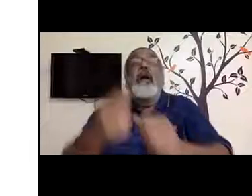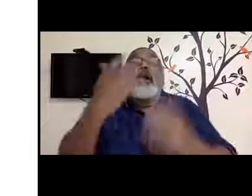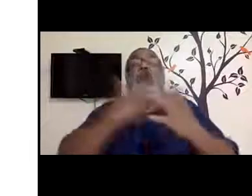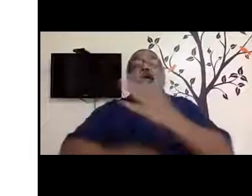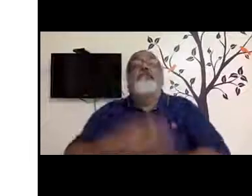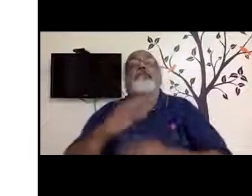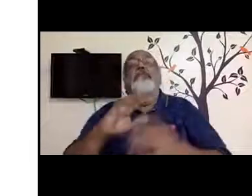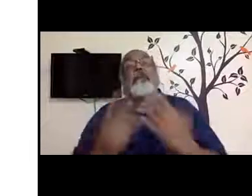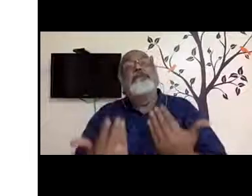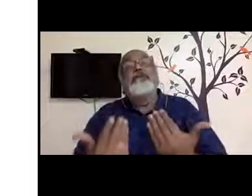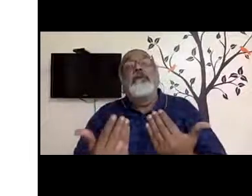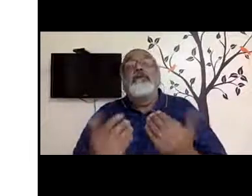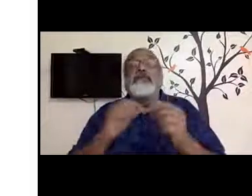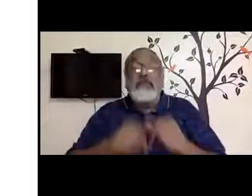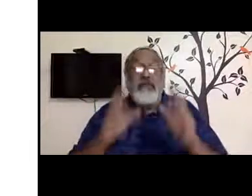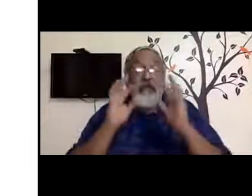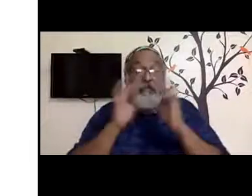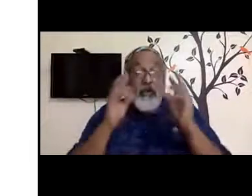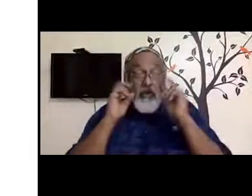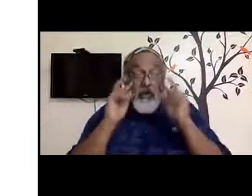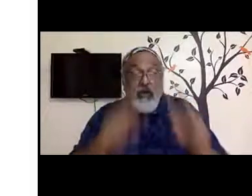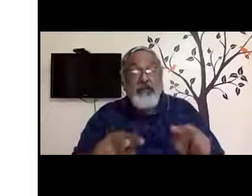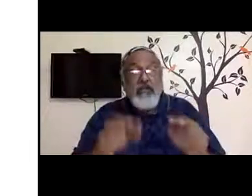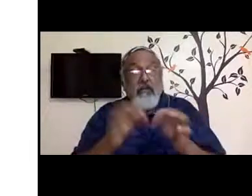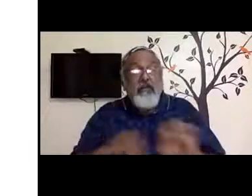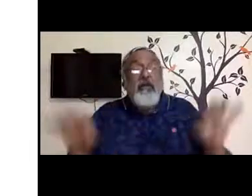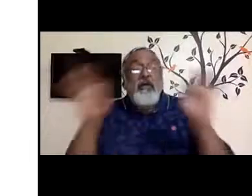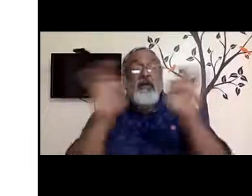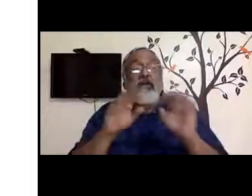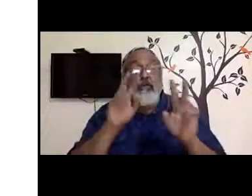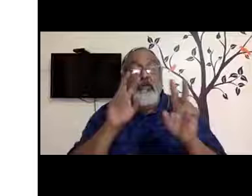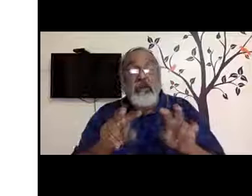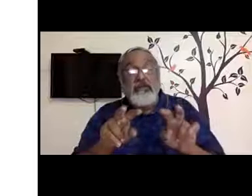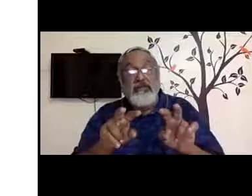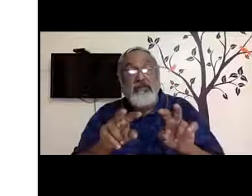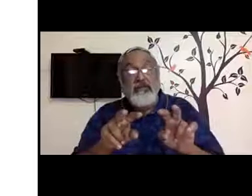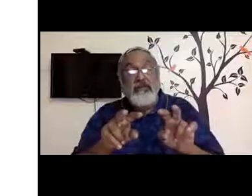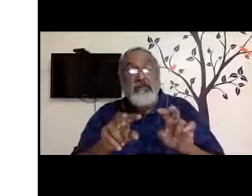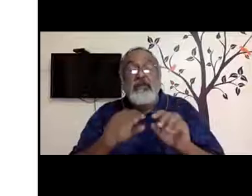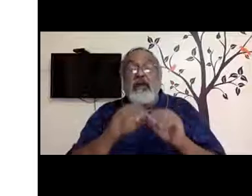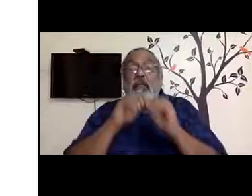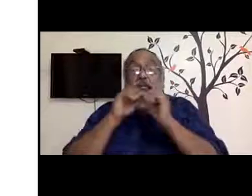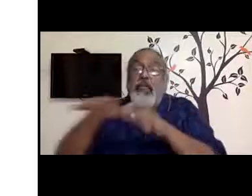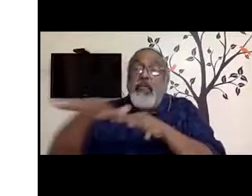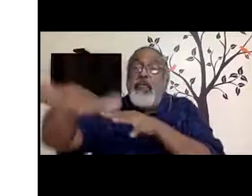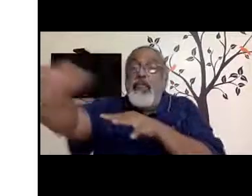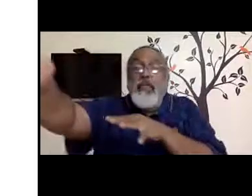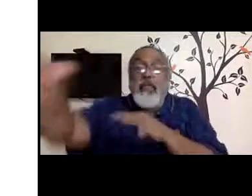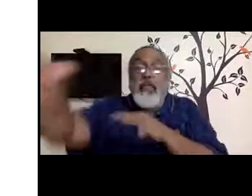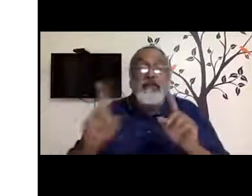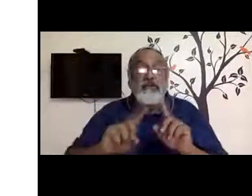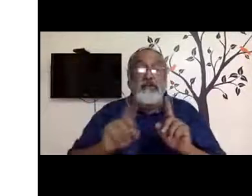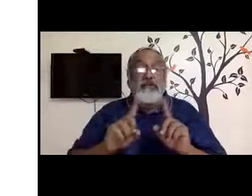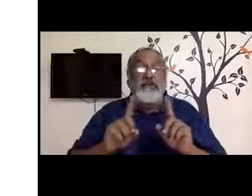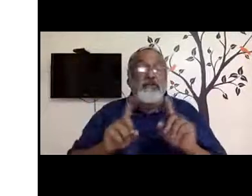given importance. Yes, it is very important because it should not get communicated to other people, and so